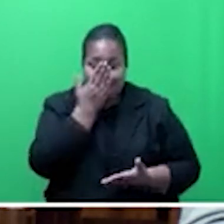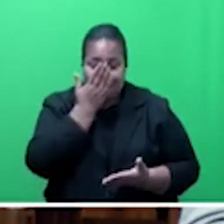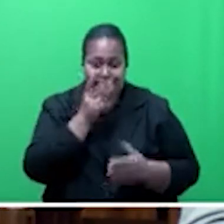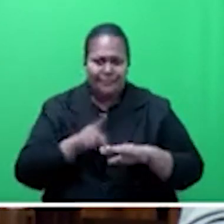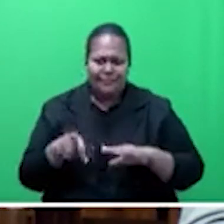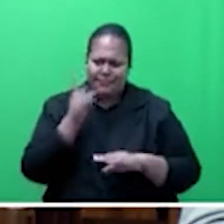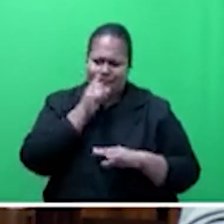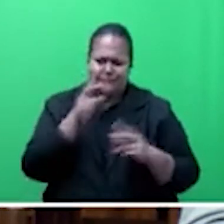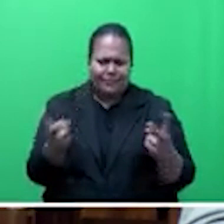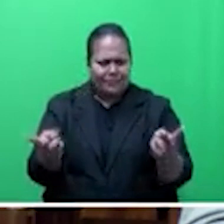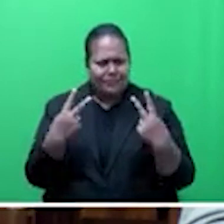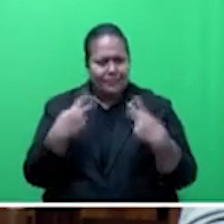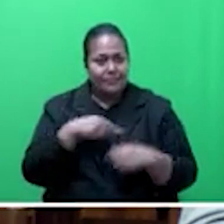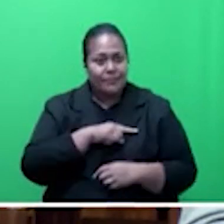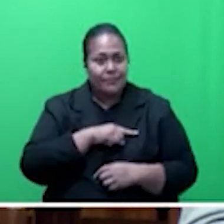are watching,